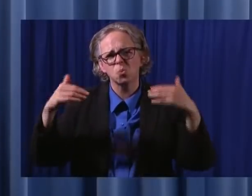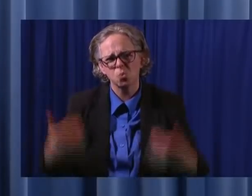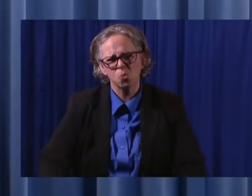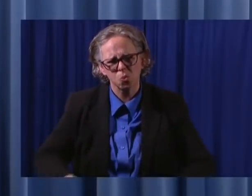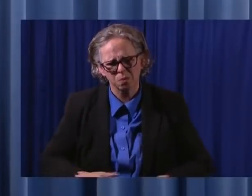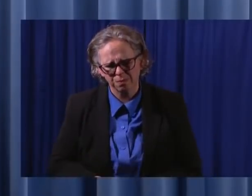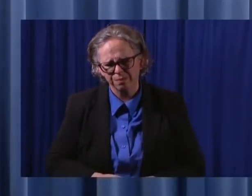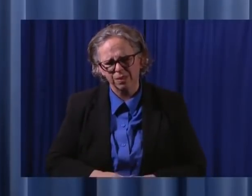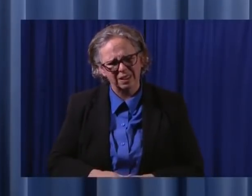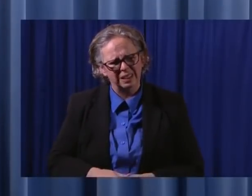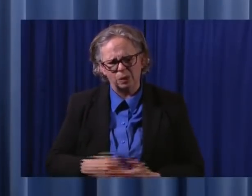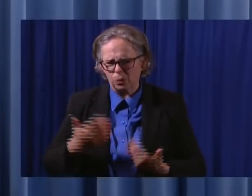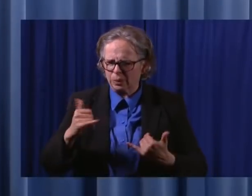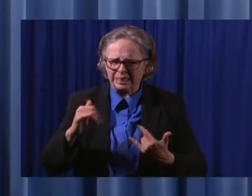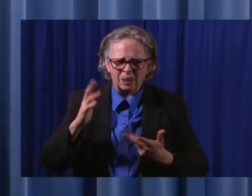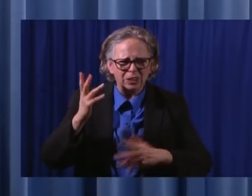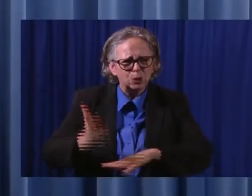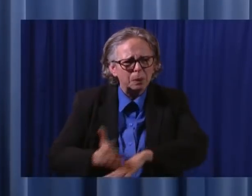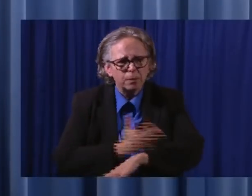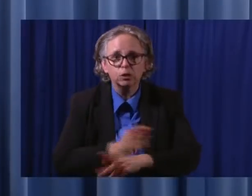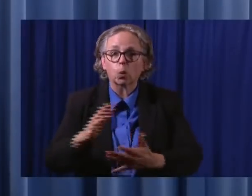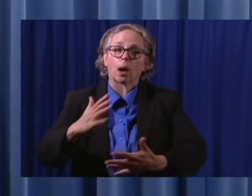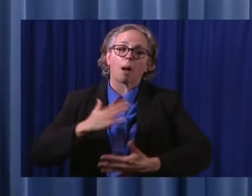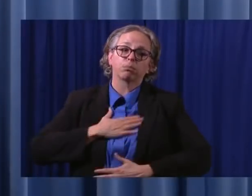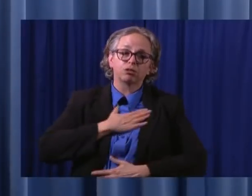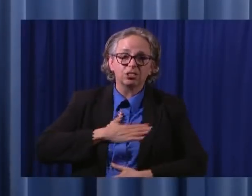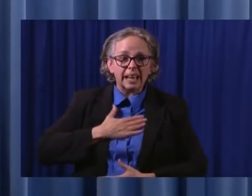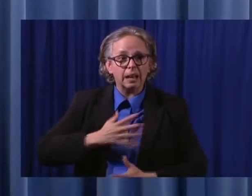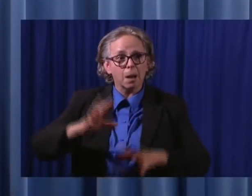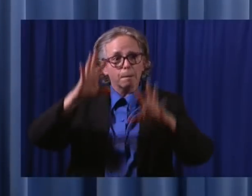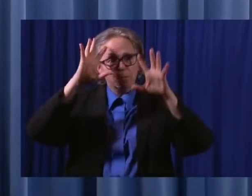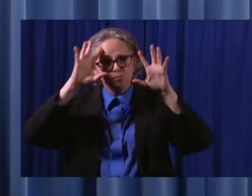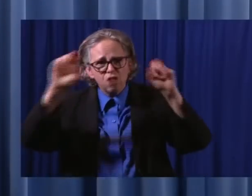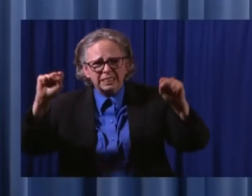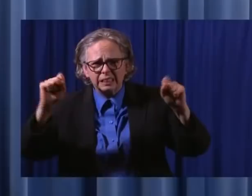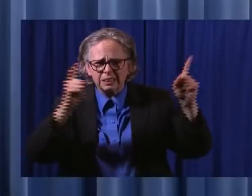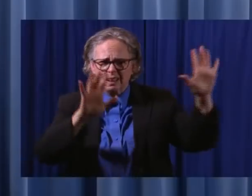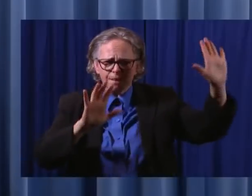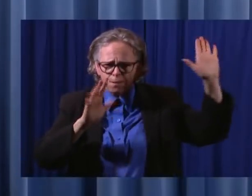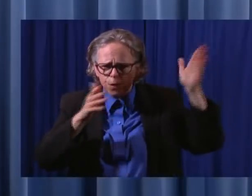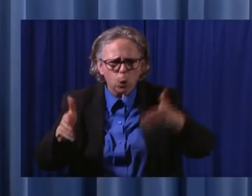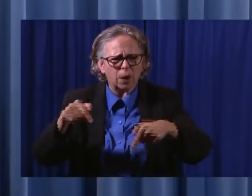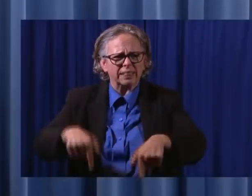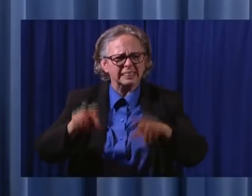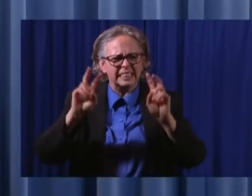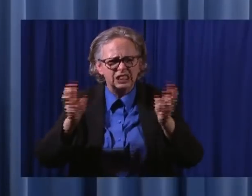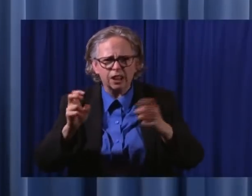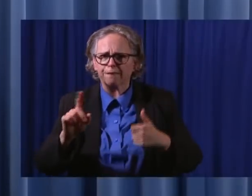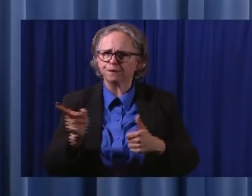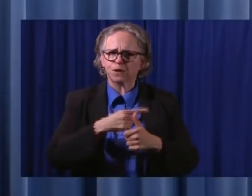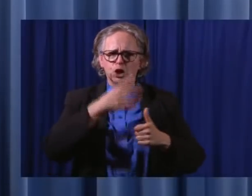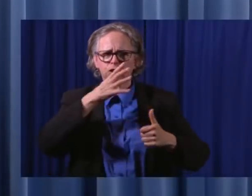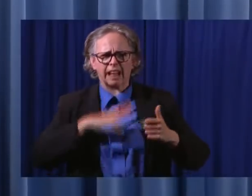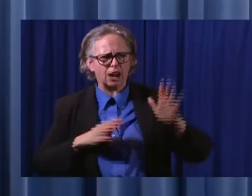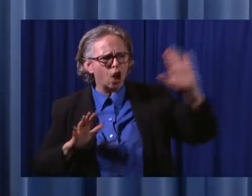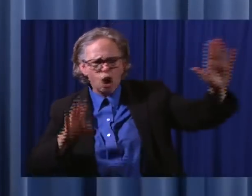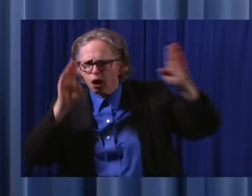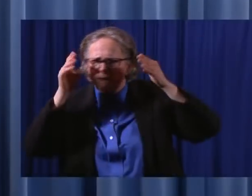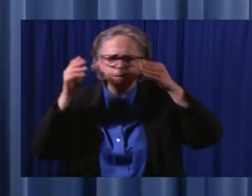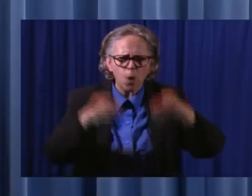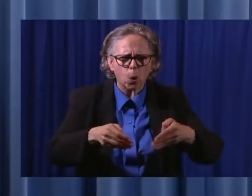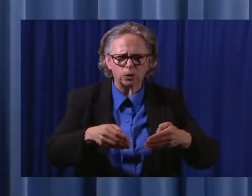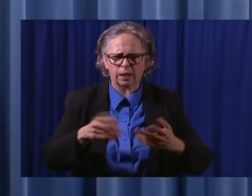focus and the First Lady's focus on these same issues. And Fran, I look forward to telling Ohio's story to our